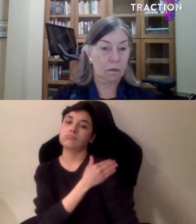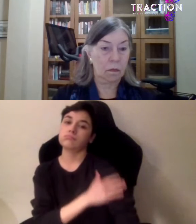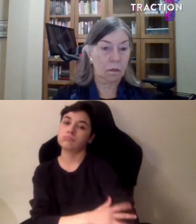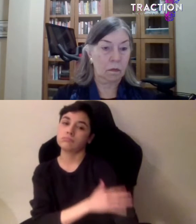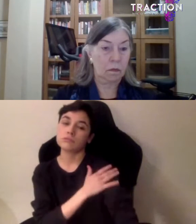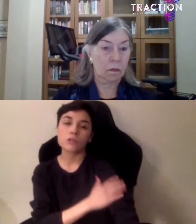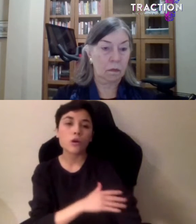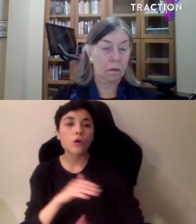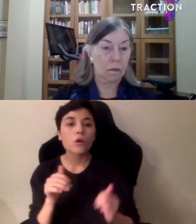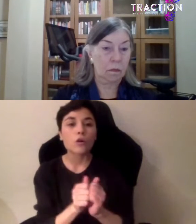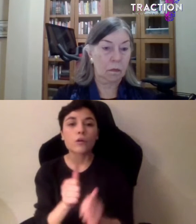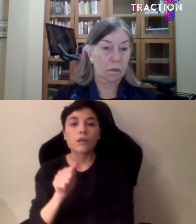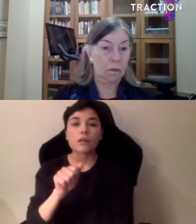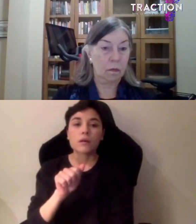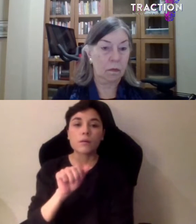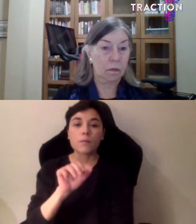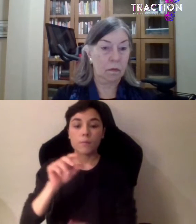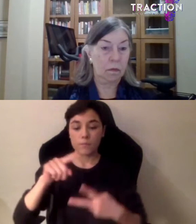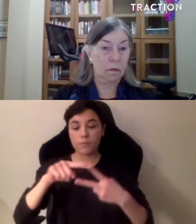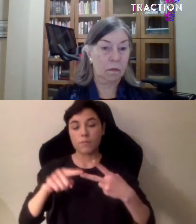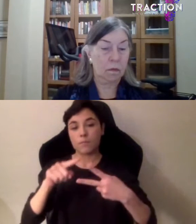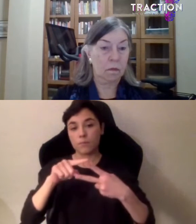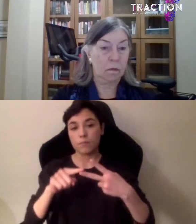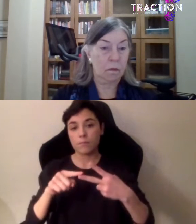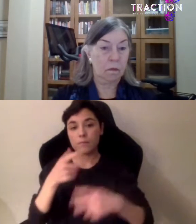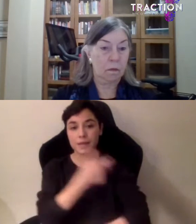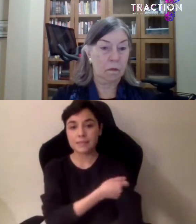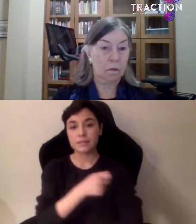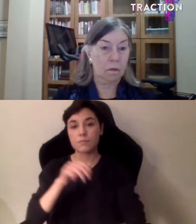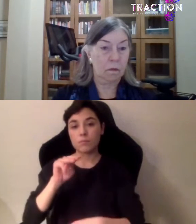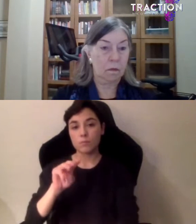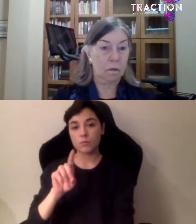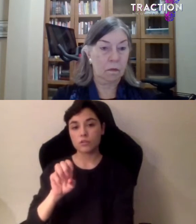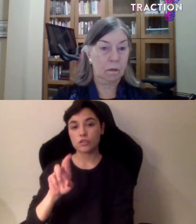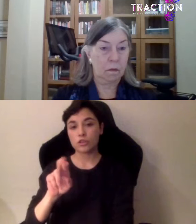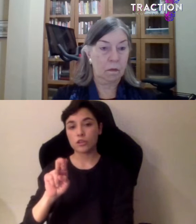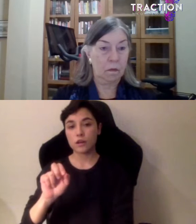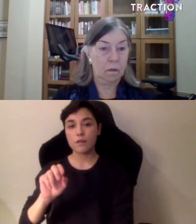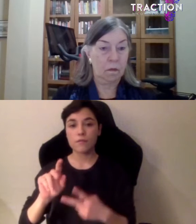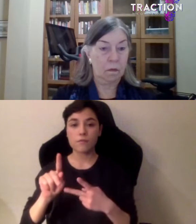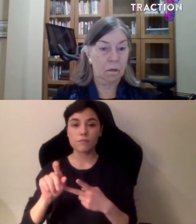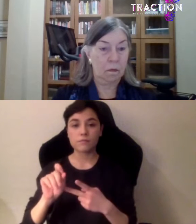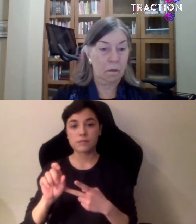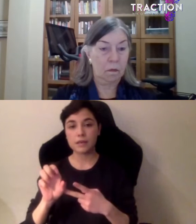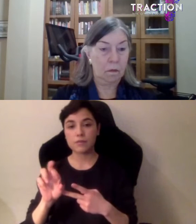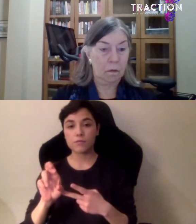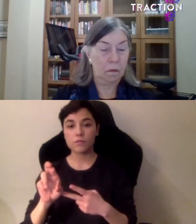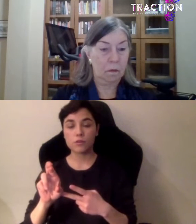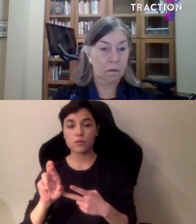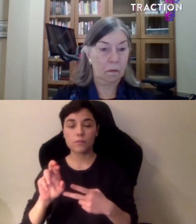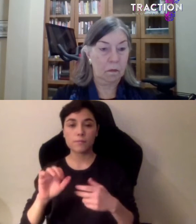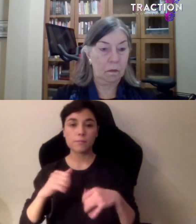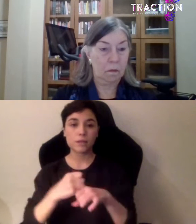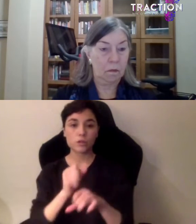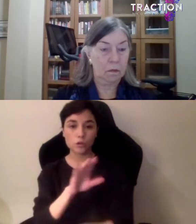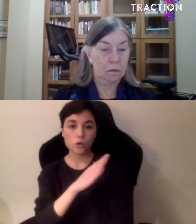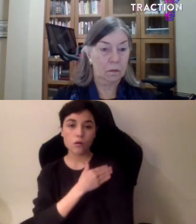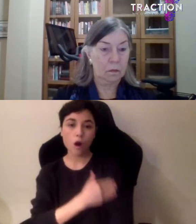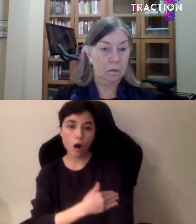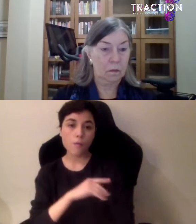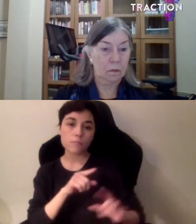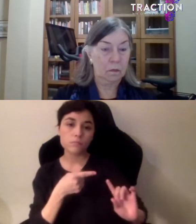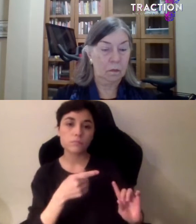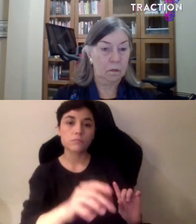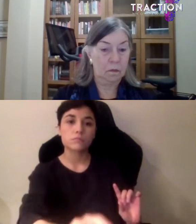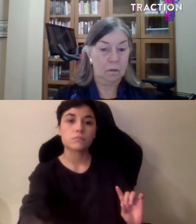on the first shot. So a sore arm for about 2 or 3 days, and we're kind of used to that. I mean, if you've had a tetanus shot, that one